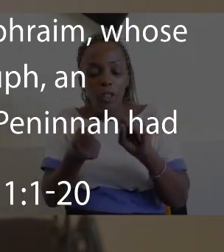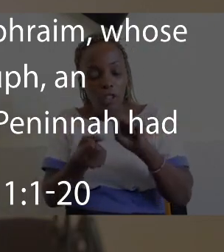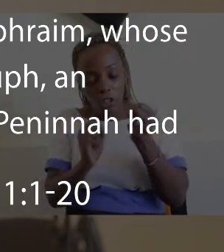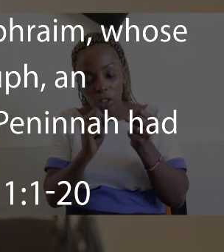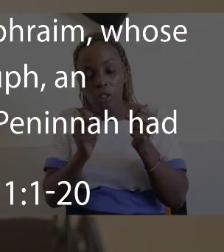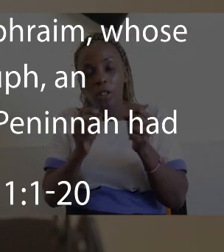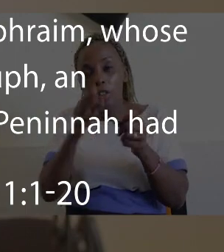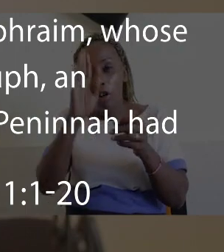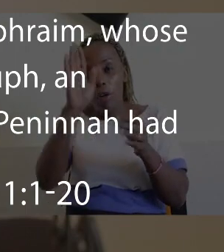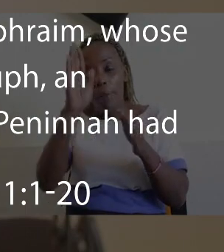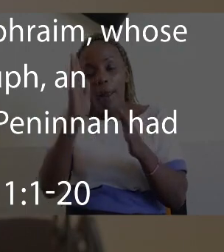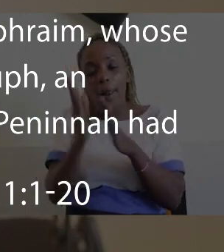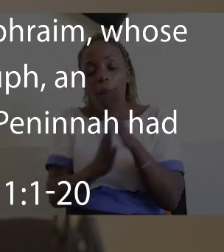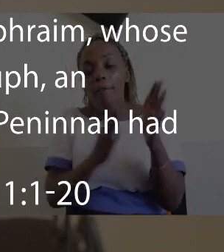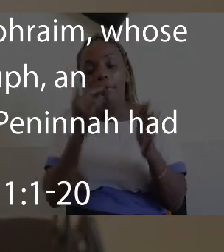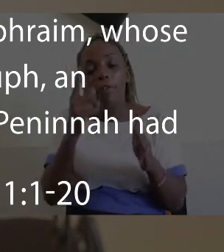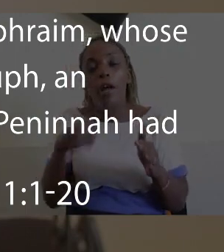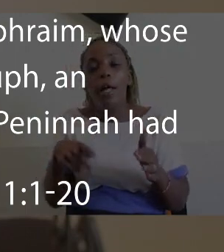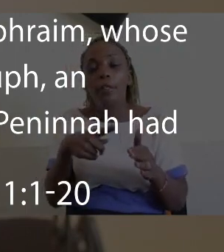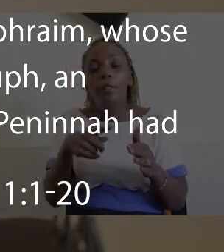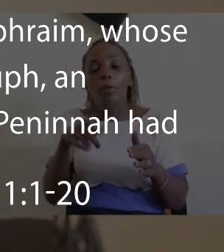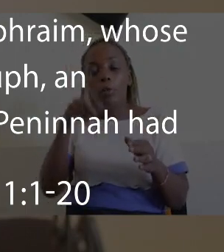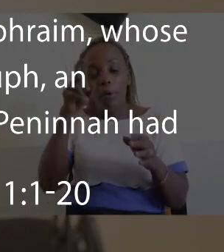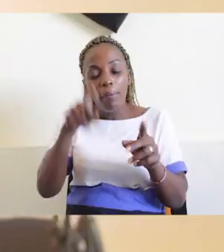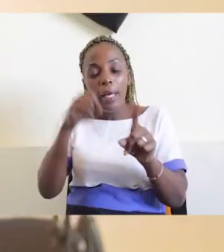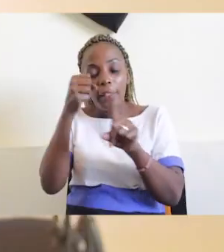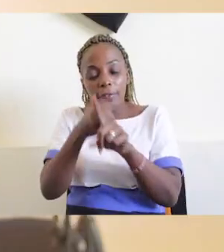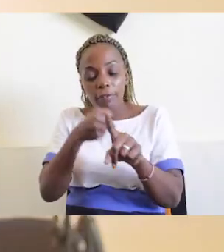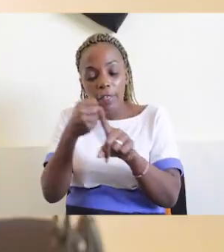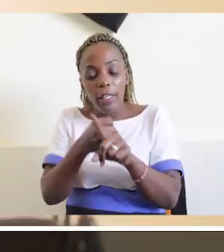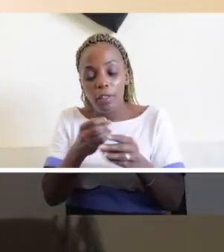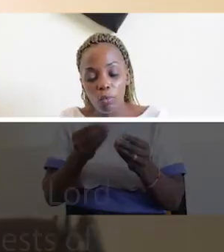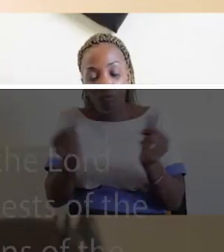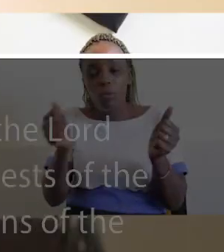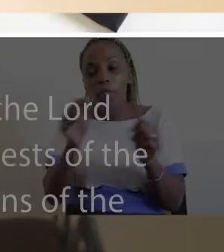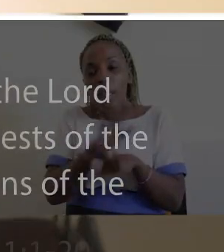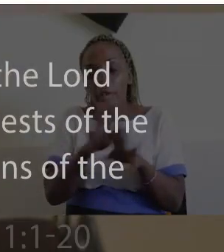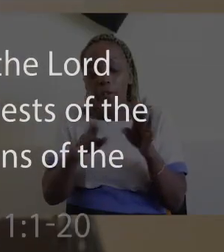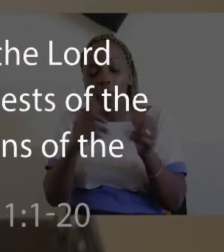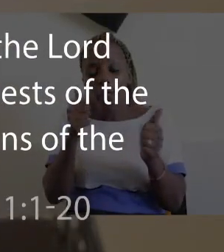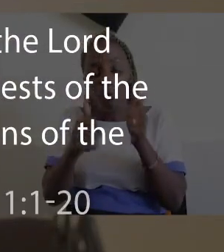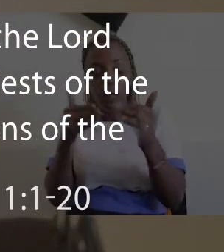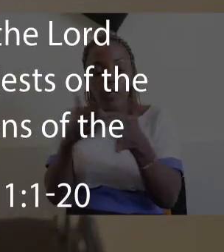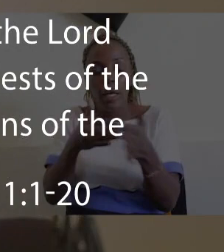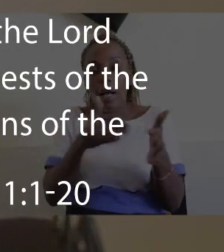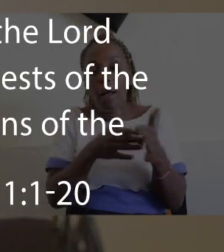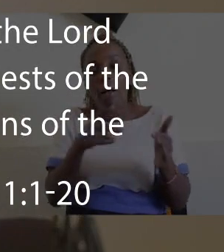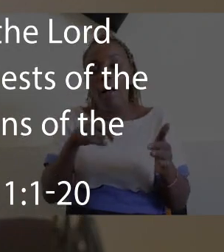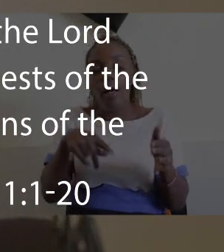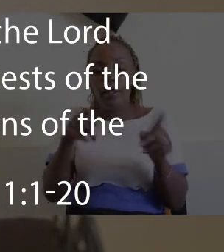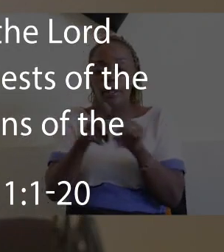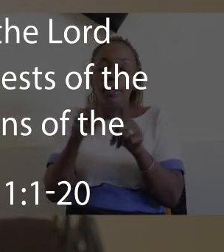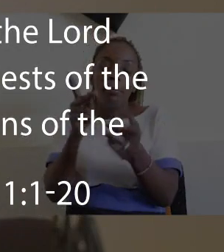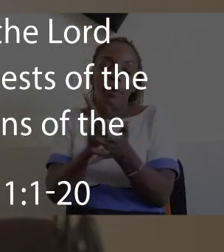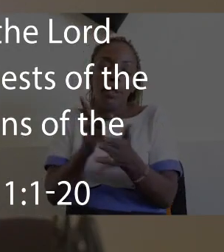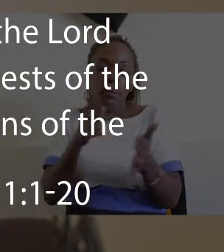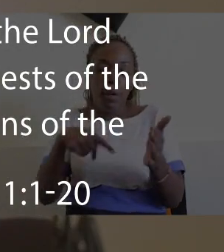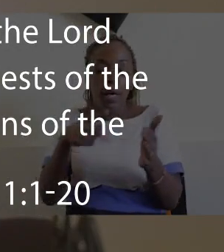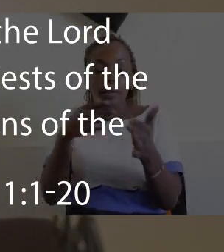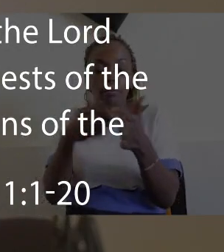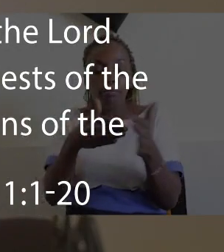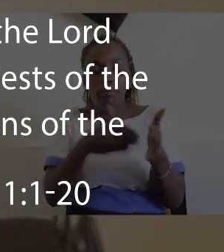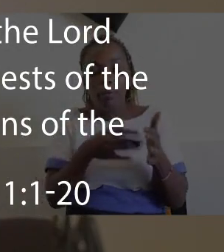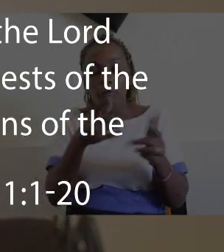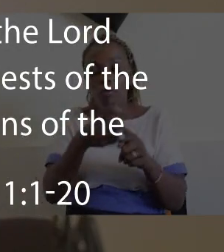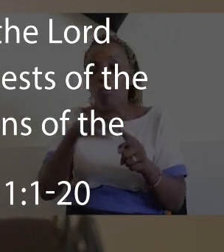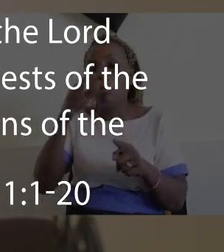life that God has for us, and we must fight off anything that will hold us and keep us from